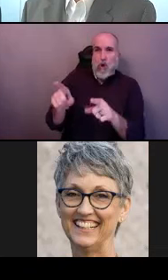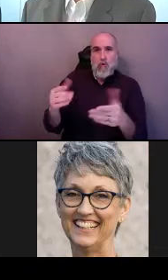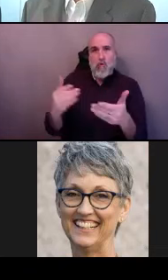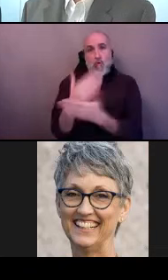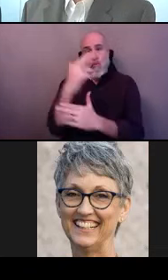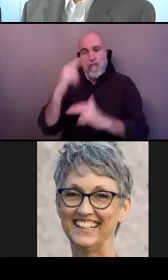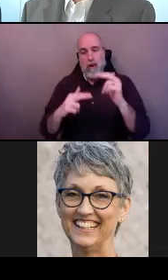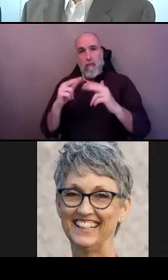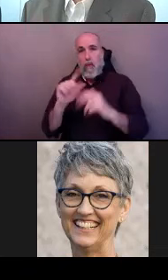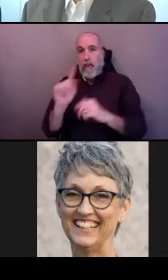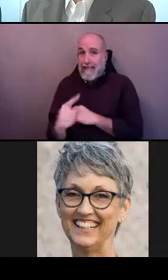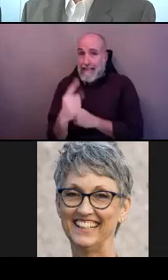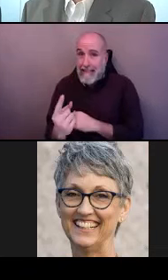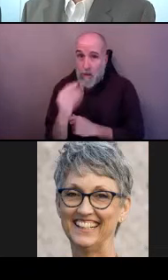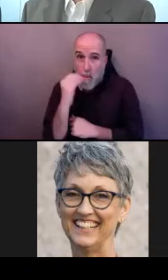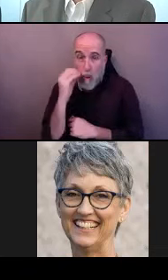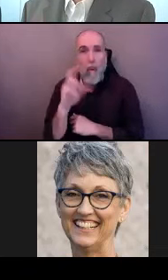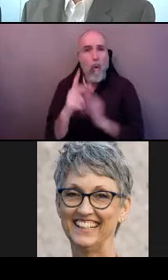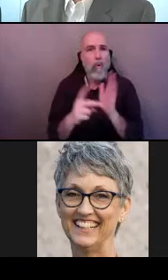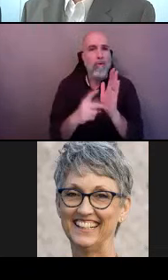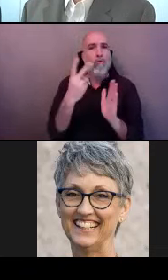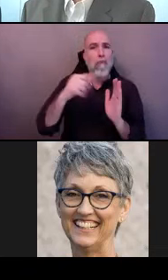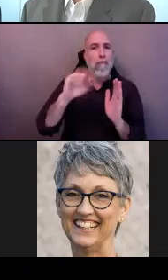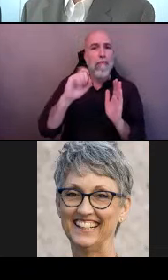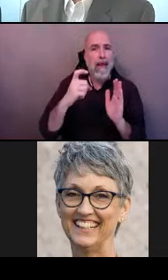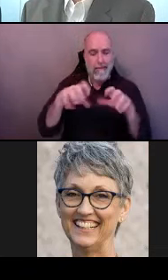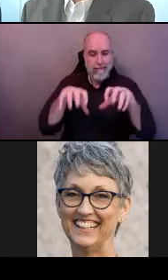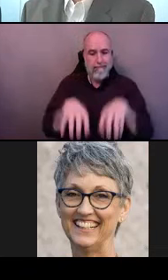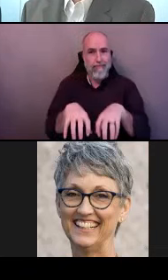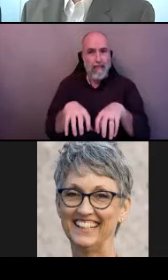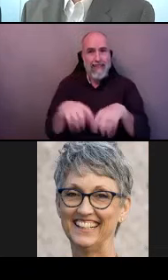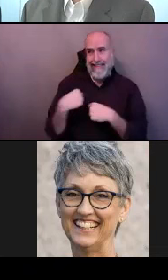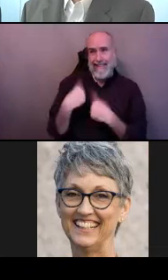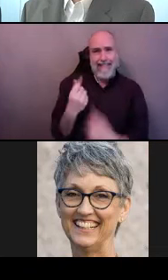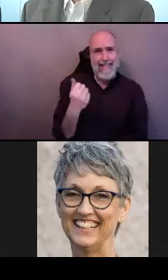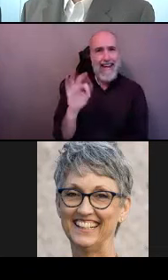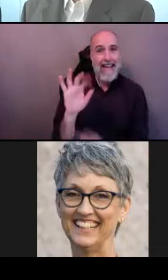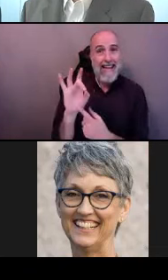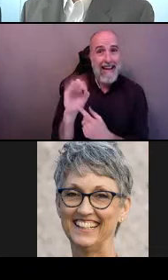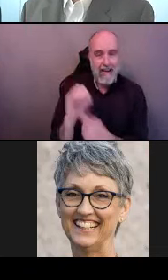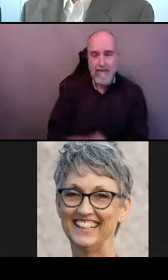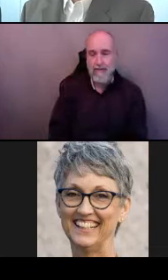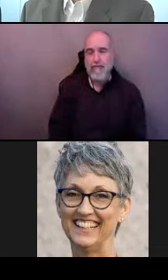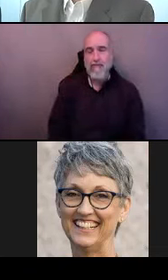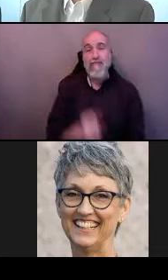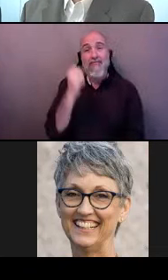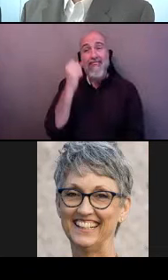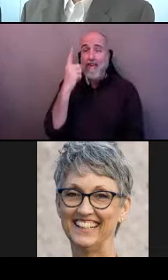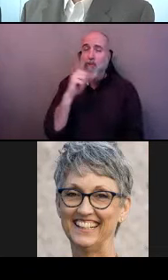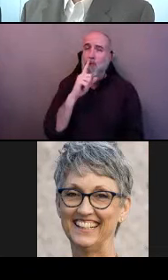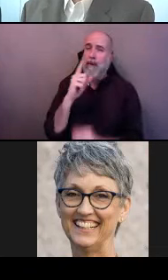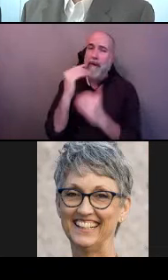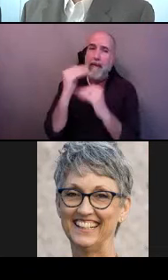single-family dwelling or duplex residence since the early 1980s. The requirements were limited to